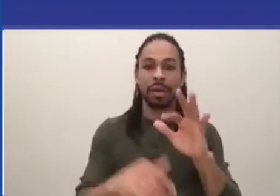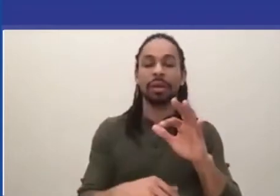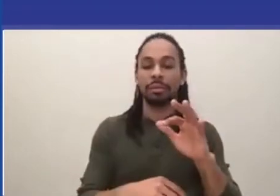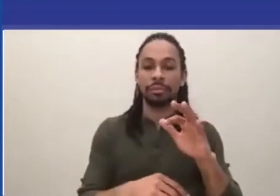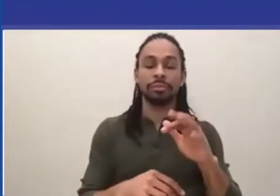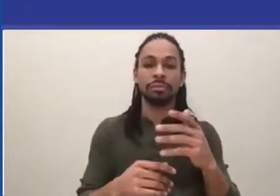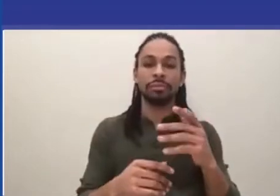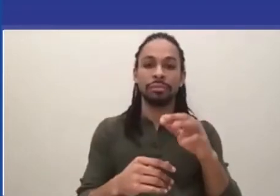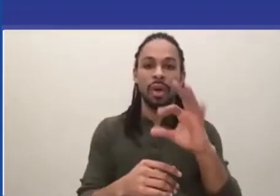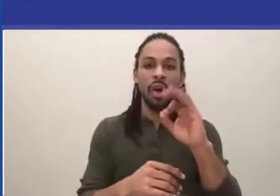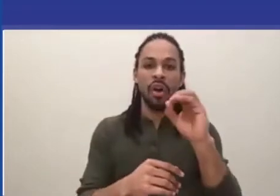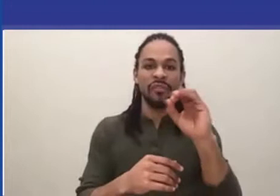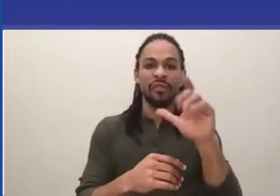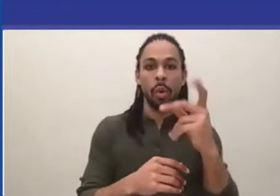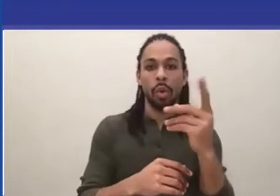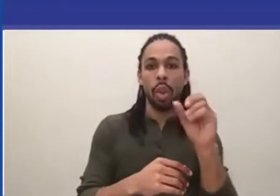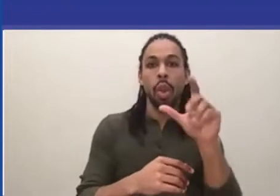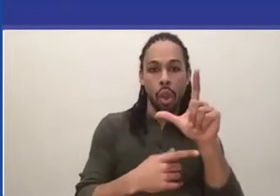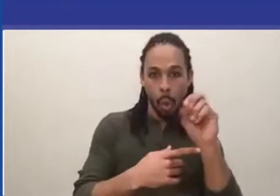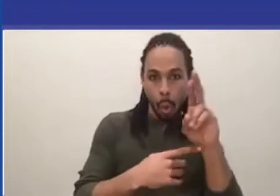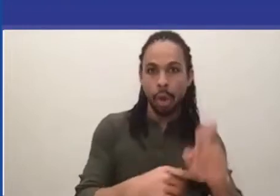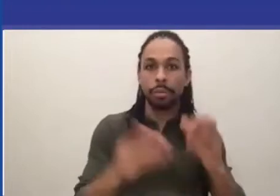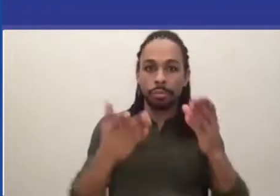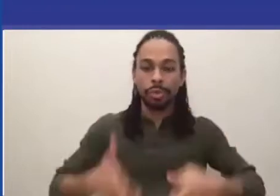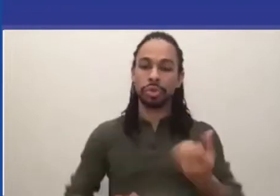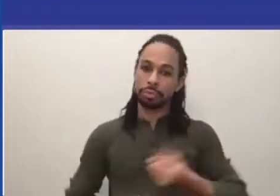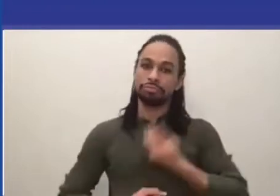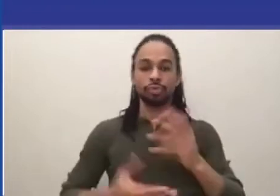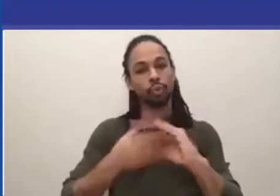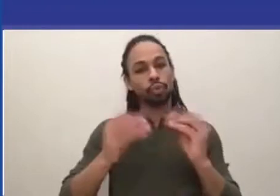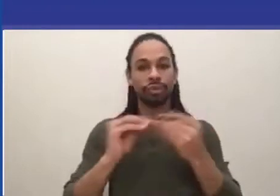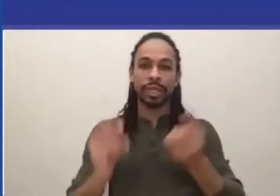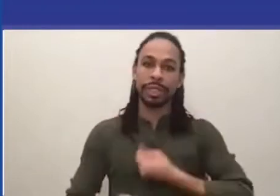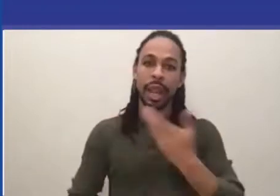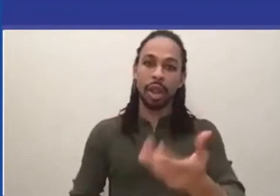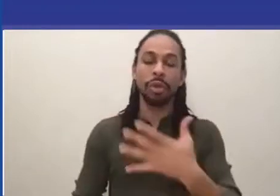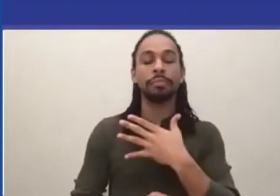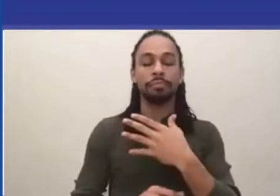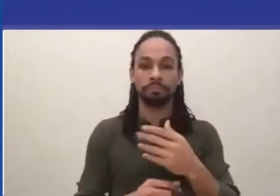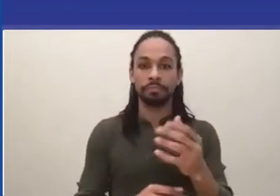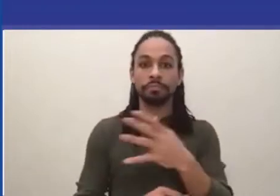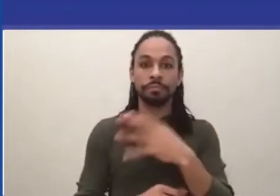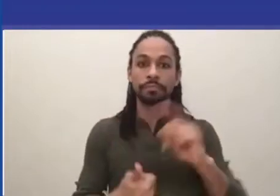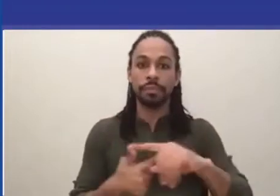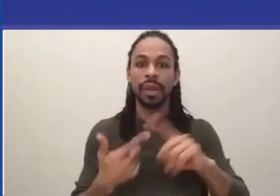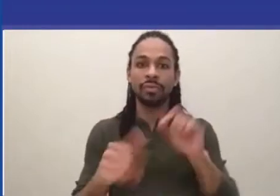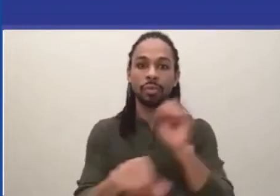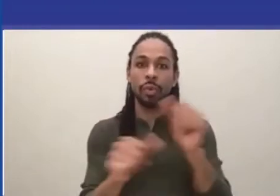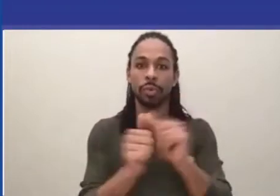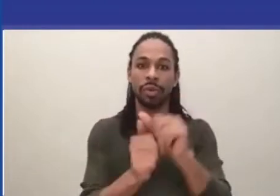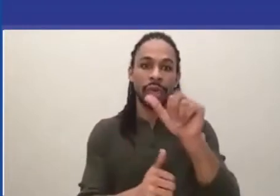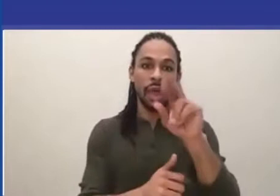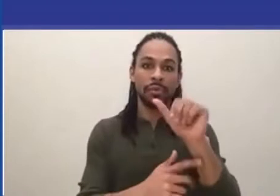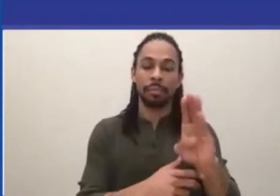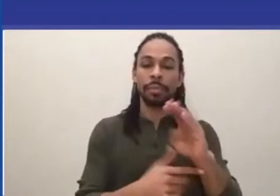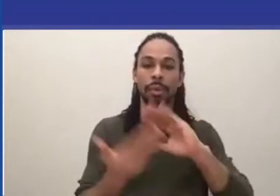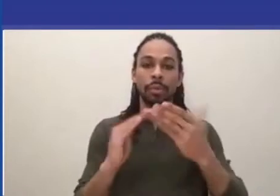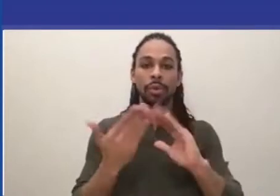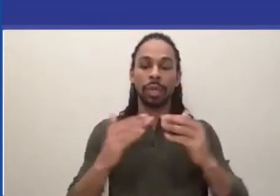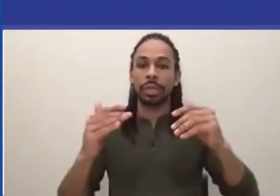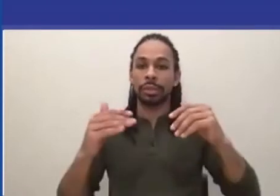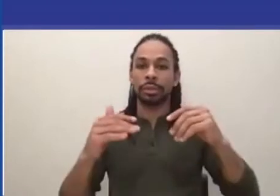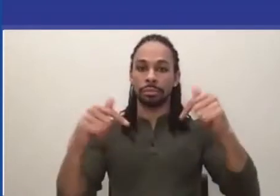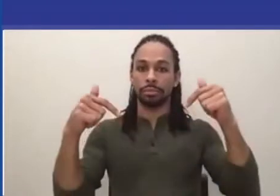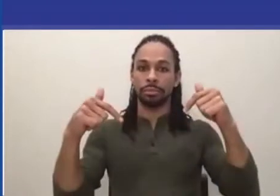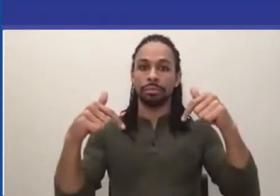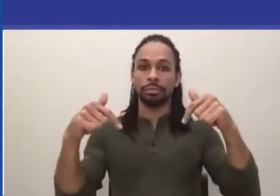Arab American and Arab communities here in Brooklyn over the years. And primarily what I do through, right